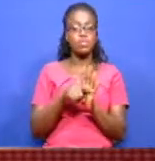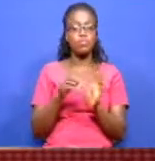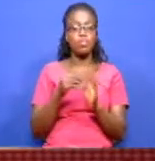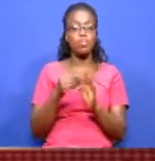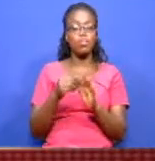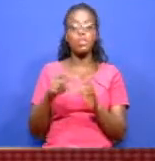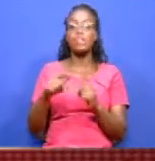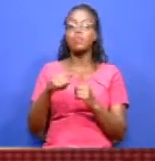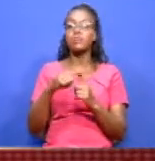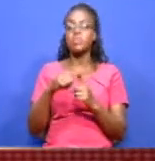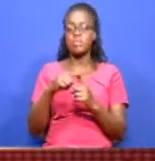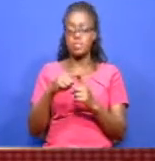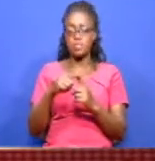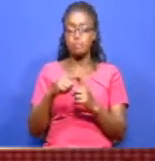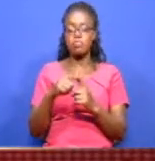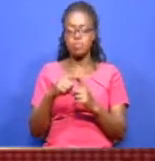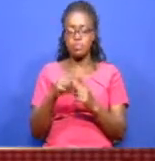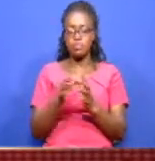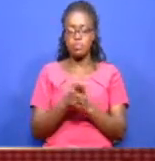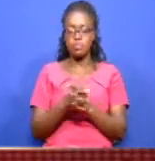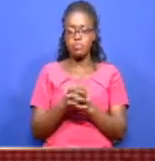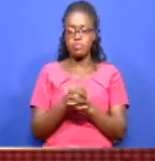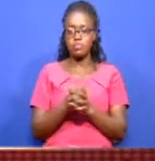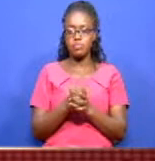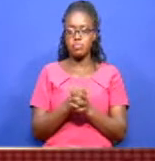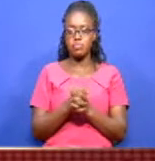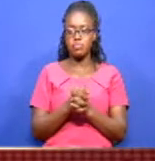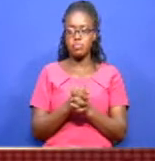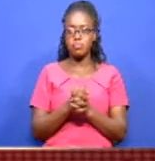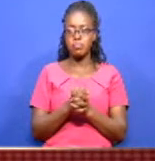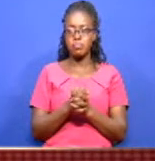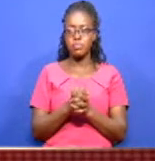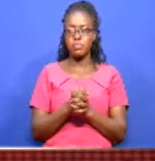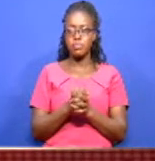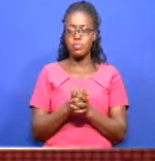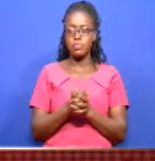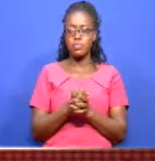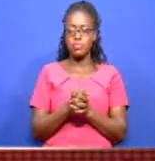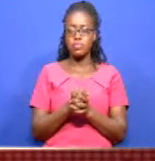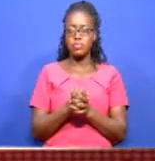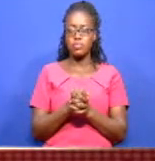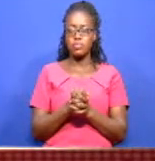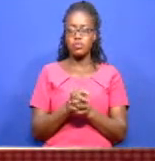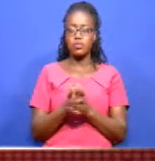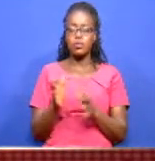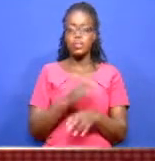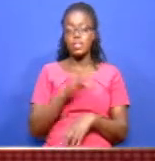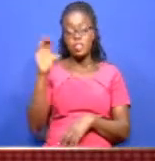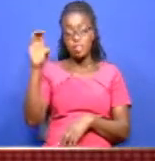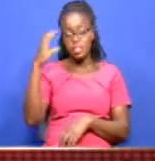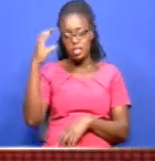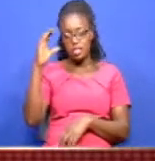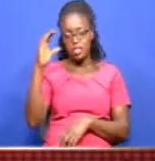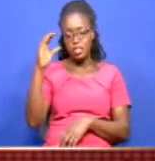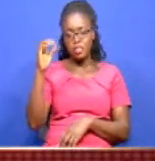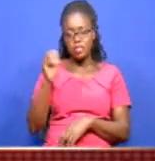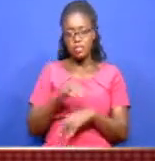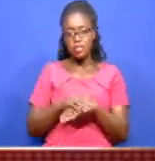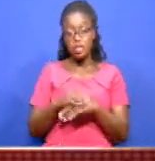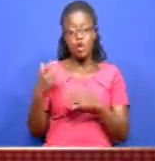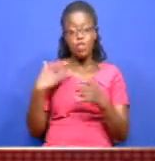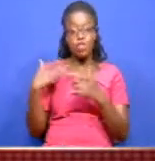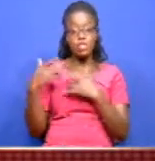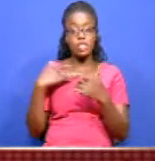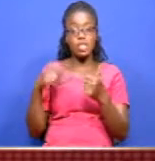and have been tested thus far. Dr. Kuria will respond to those statistics. Chemtai Citizen, your concern is